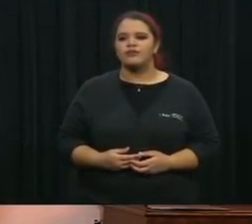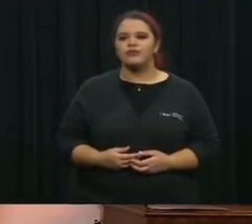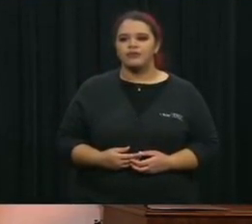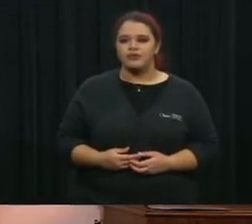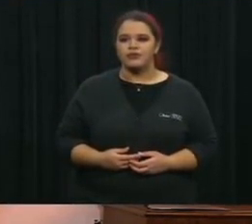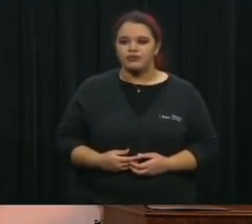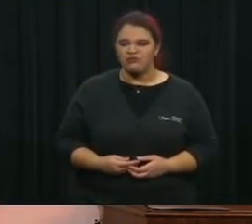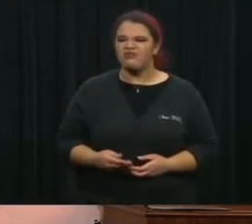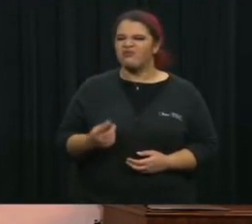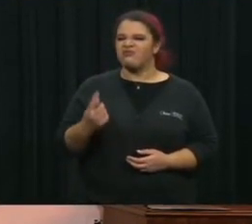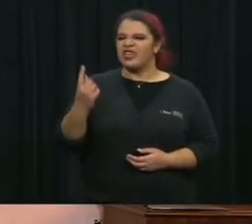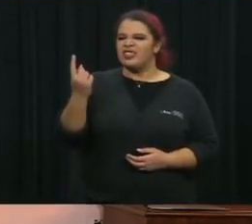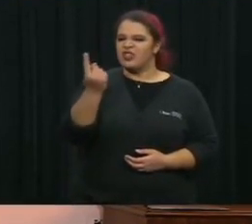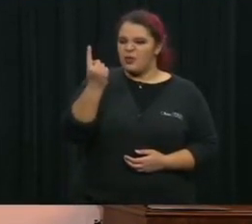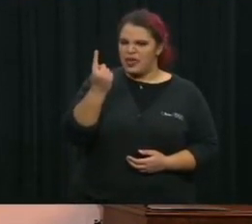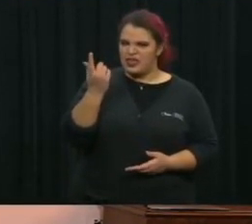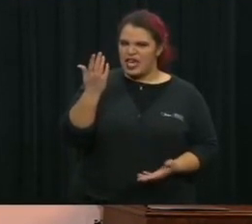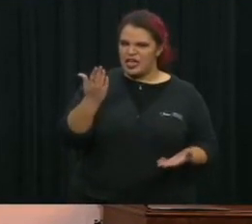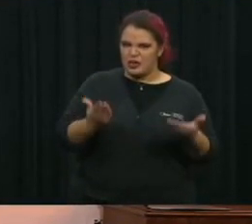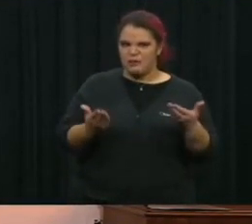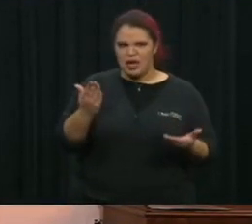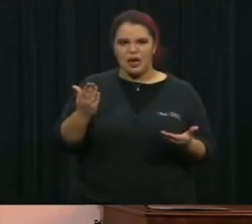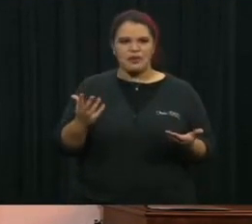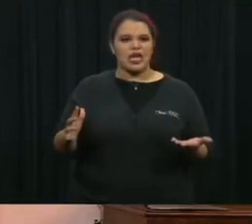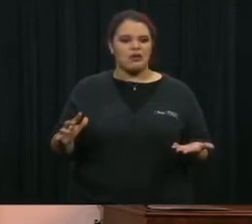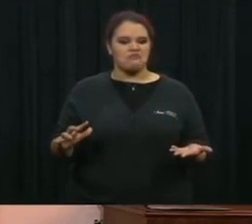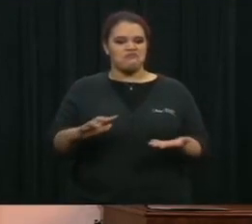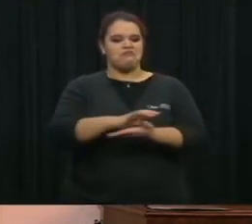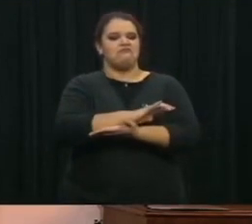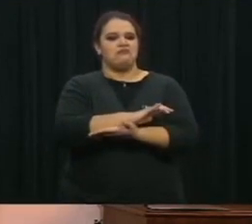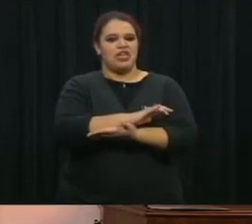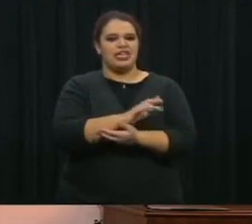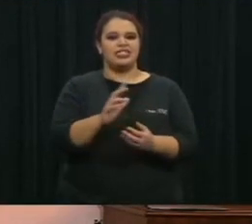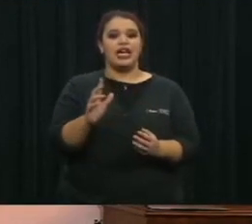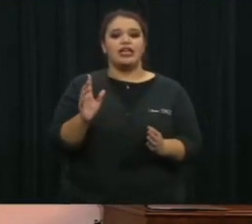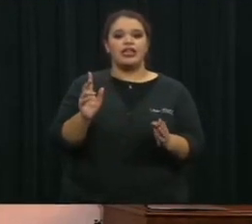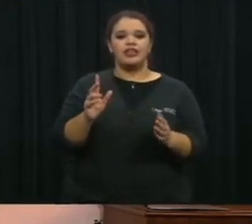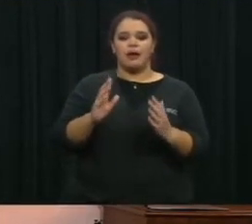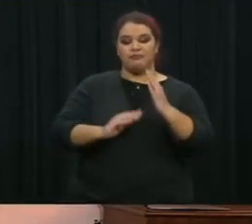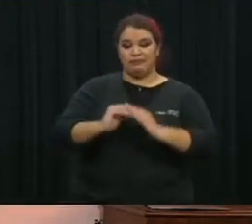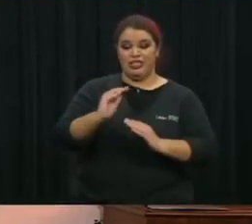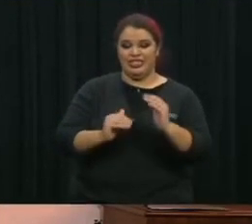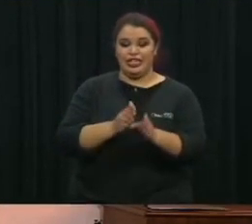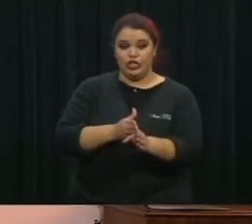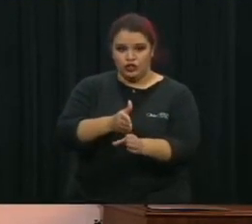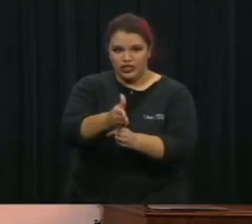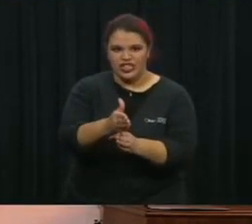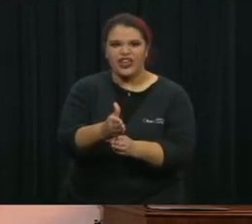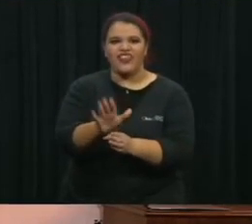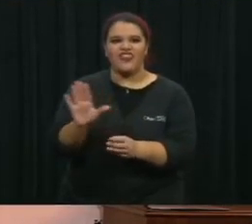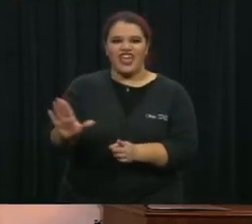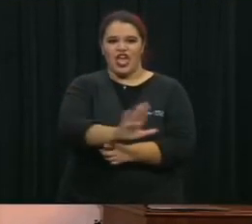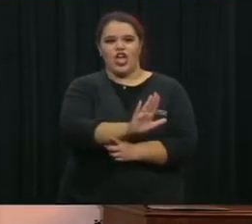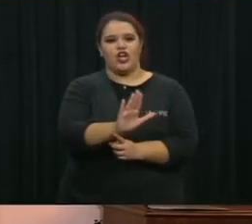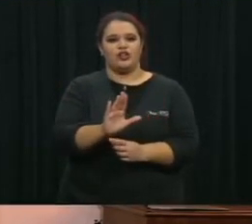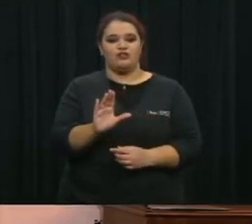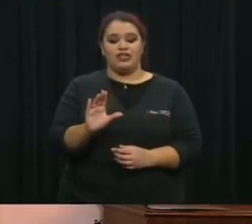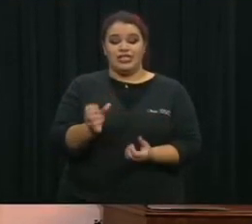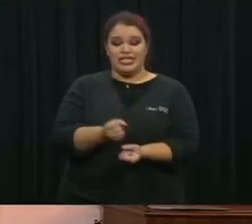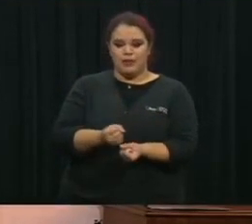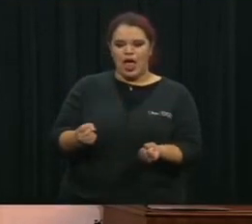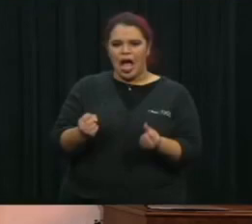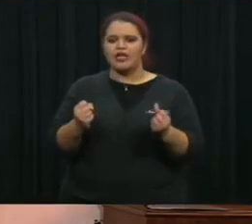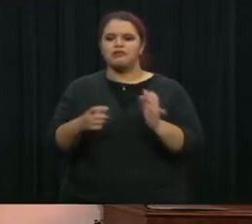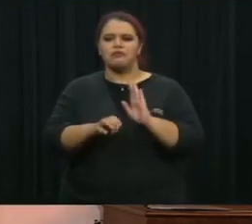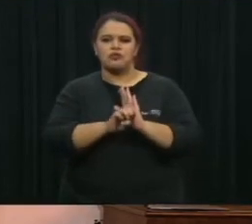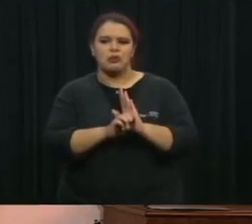of the construction industry supply, which is fairly large. And I also want to say that a number of major businesses that reside